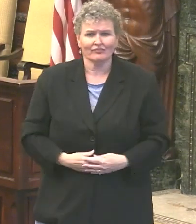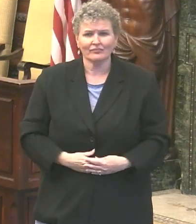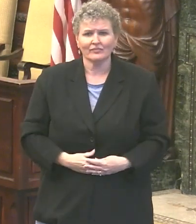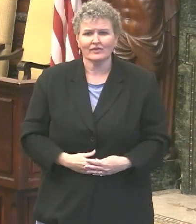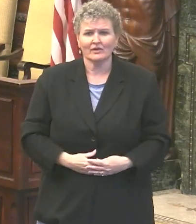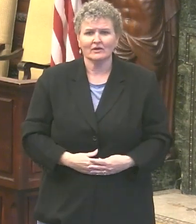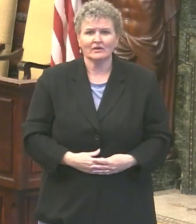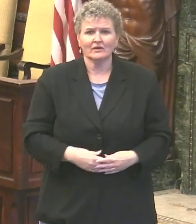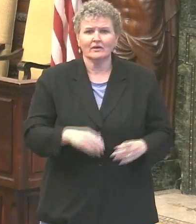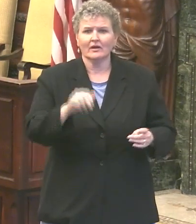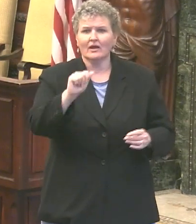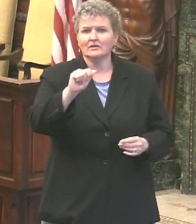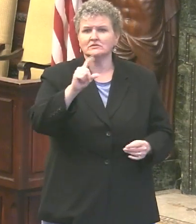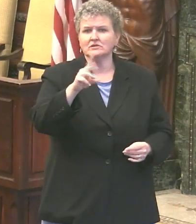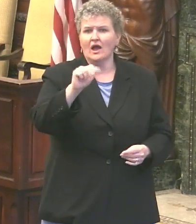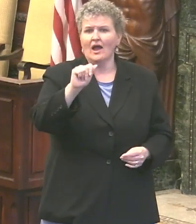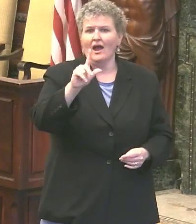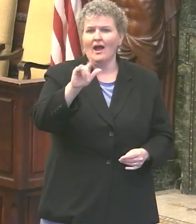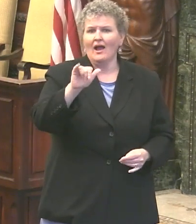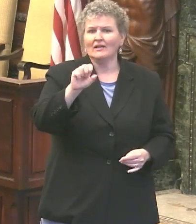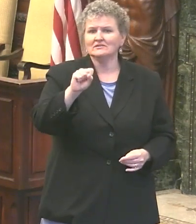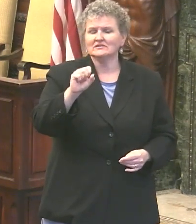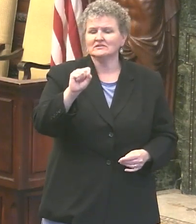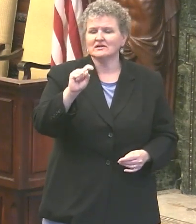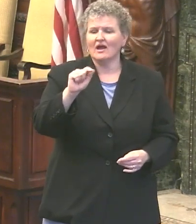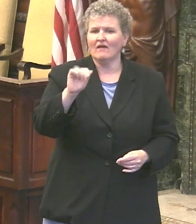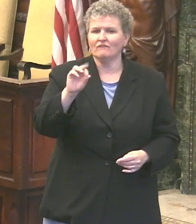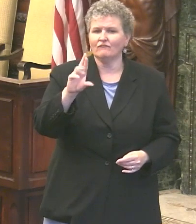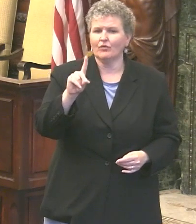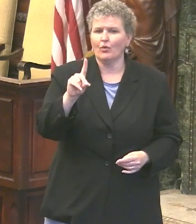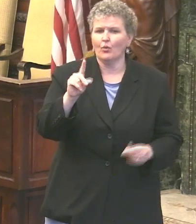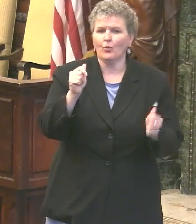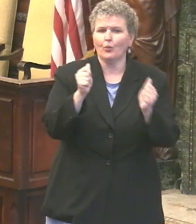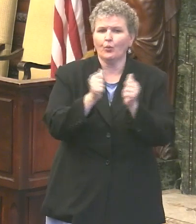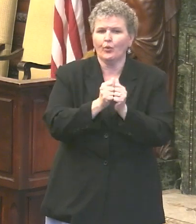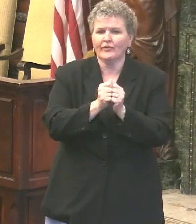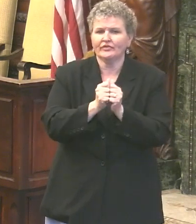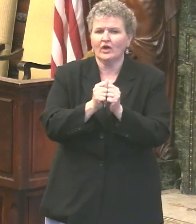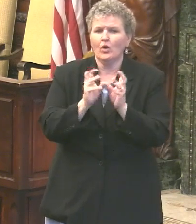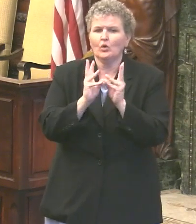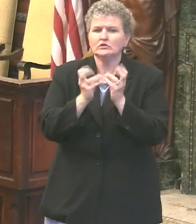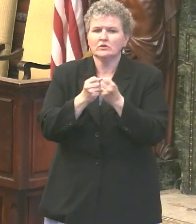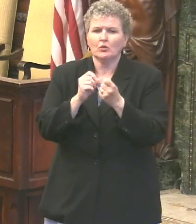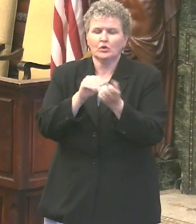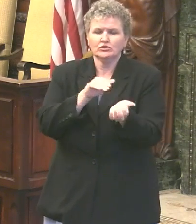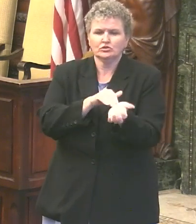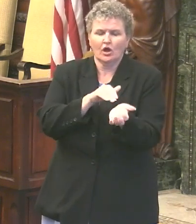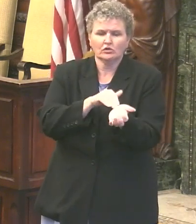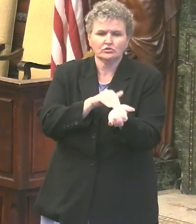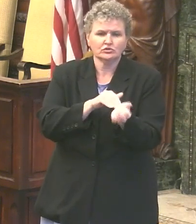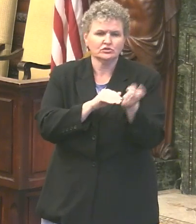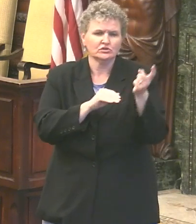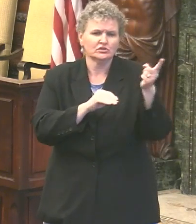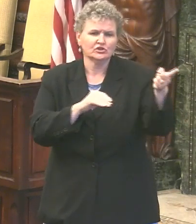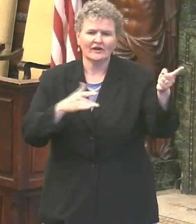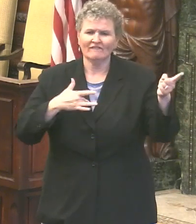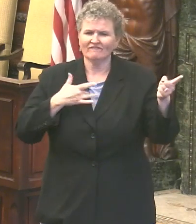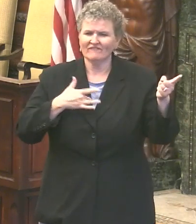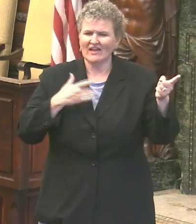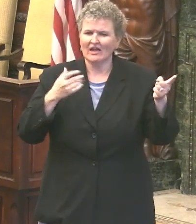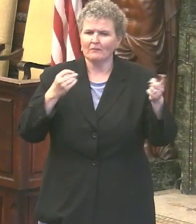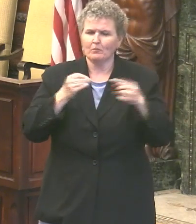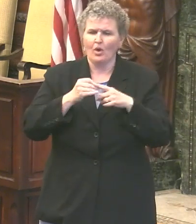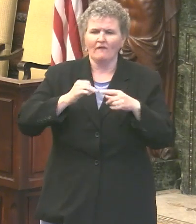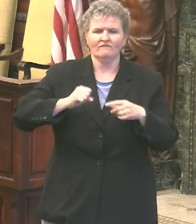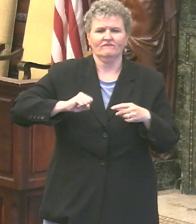the Black Doctors COVID-19 Consortium says that, she thinks there's a reluctance for people of color